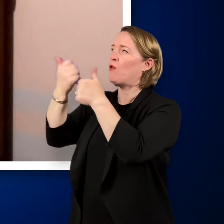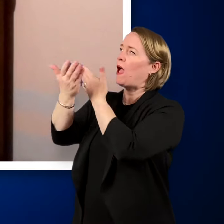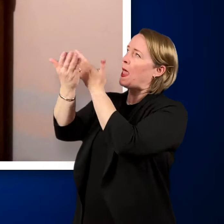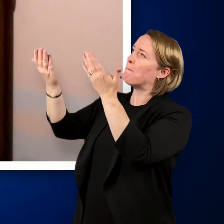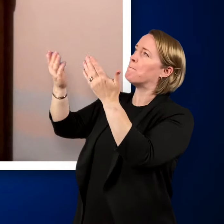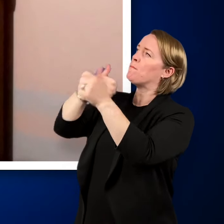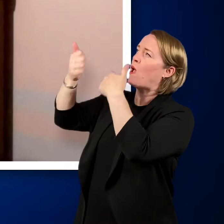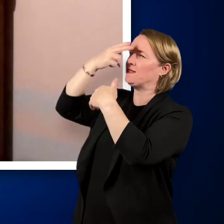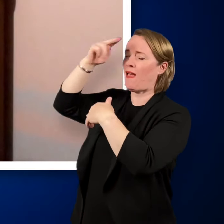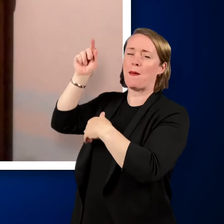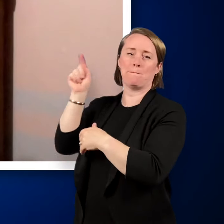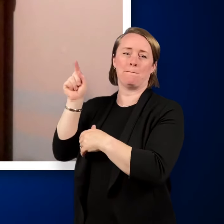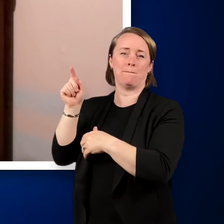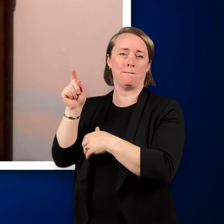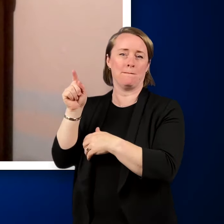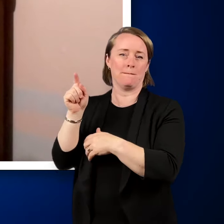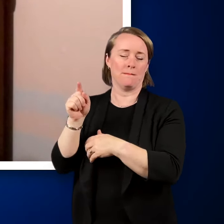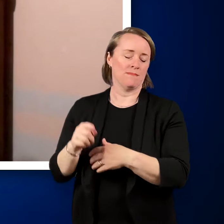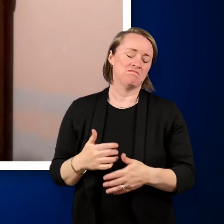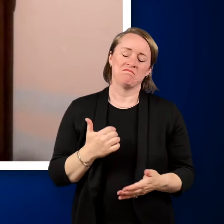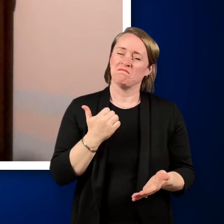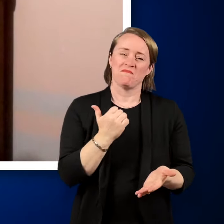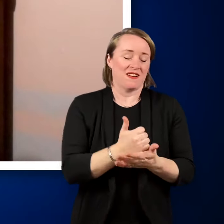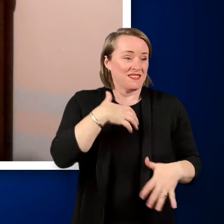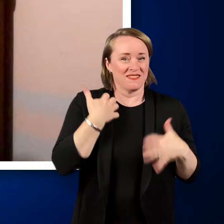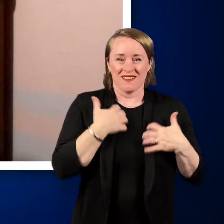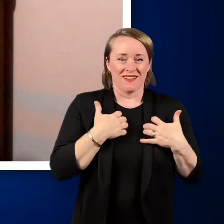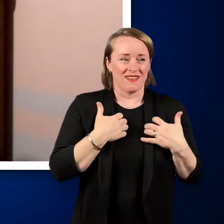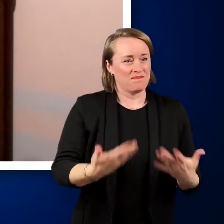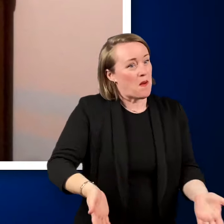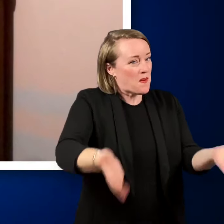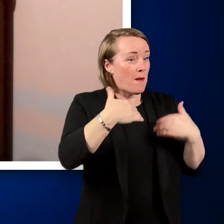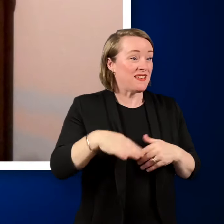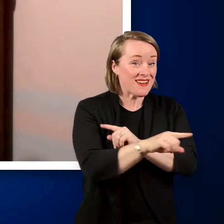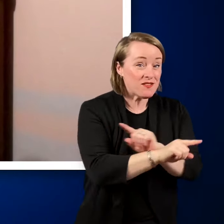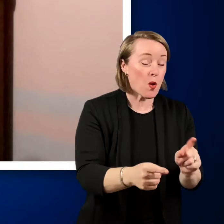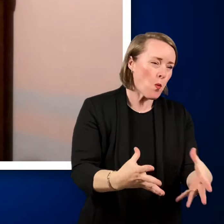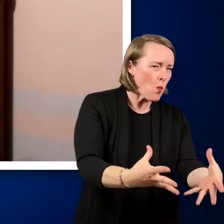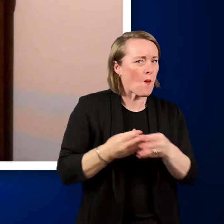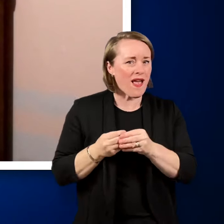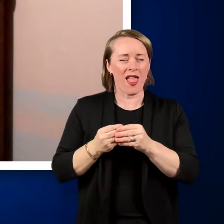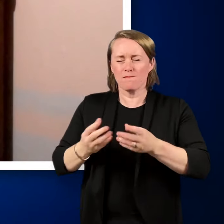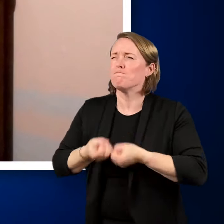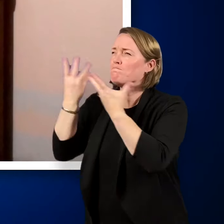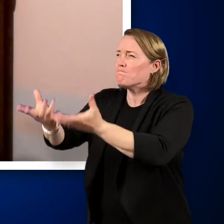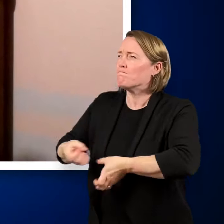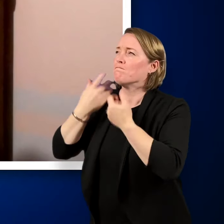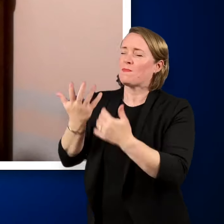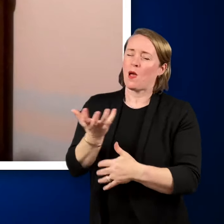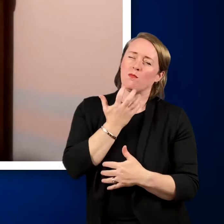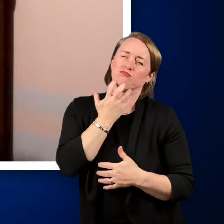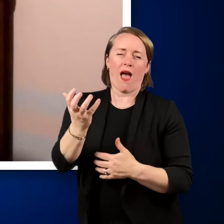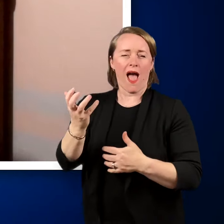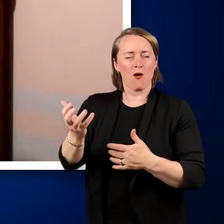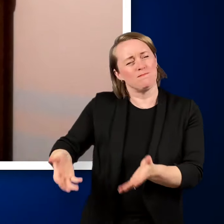praises him. And just so exciting. Anyway, I need you to sing with gusto this morning. I need you to be loud, proud,